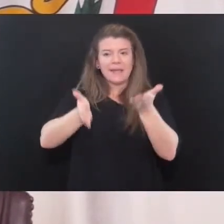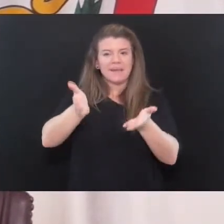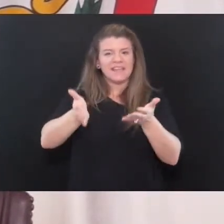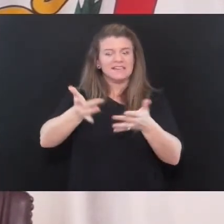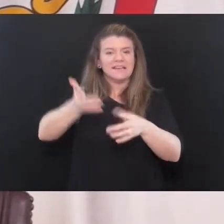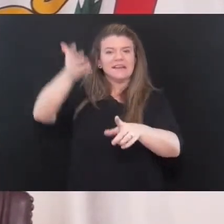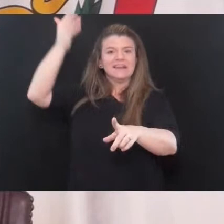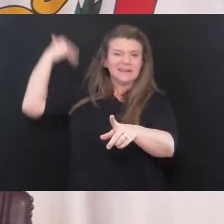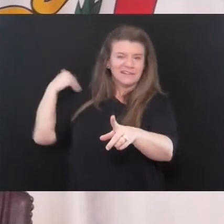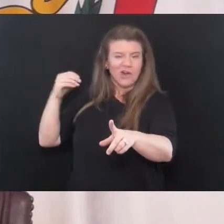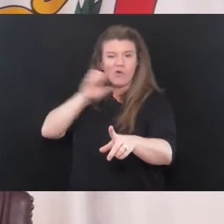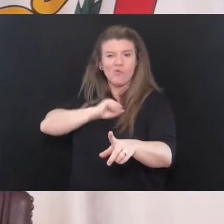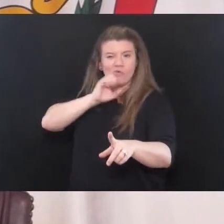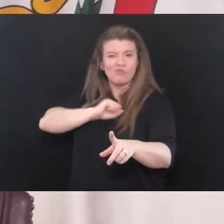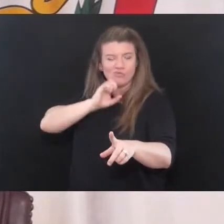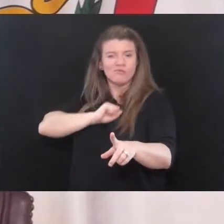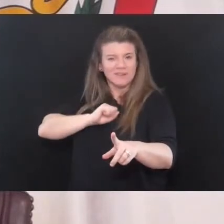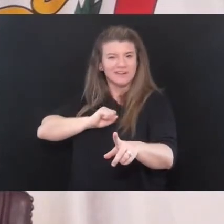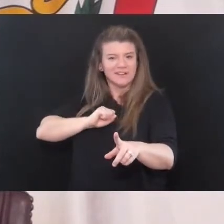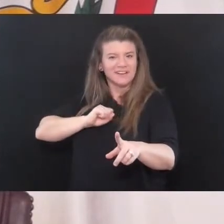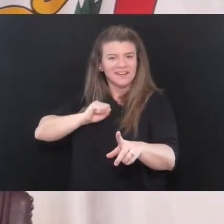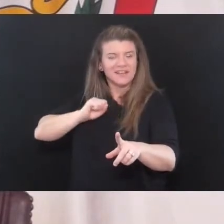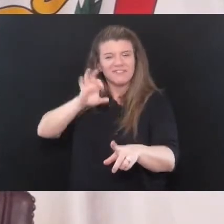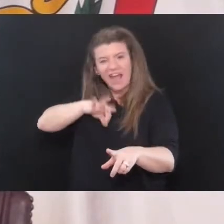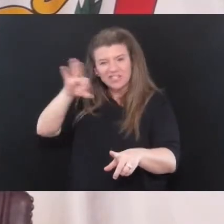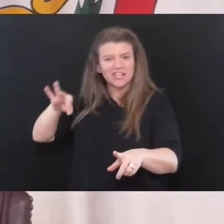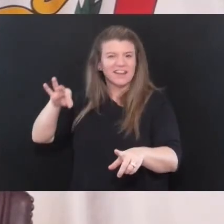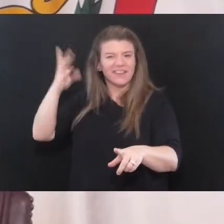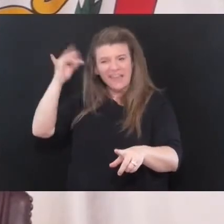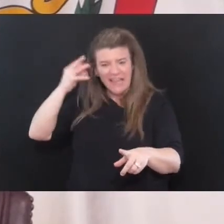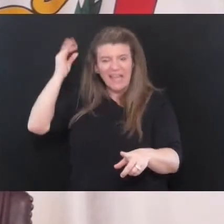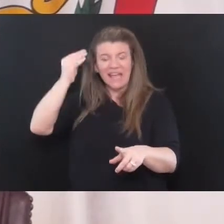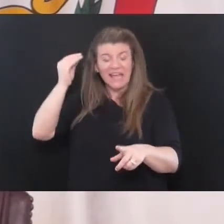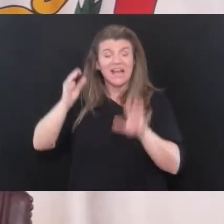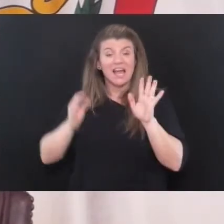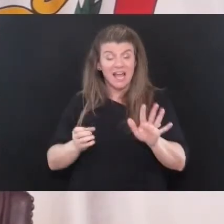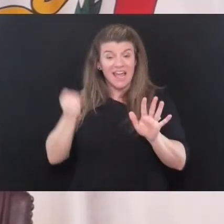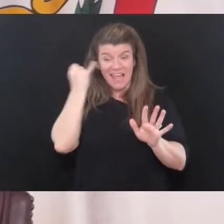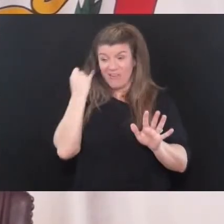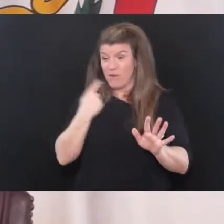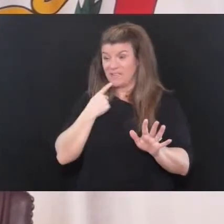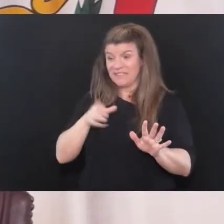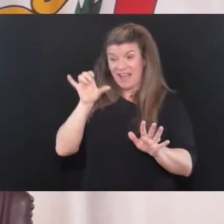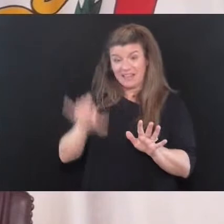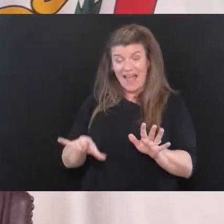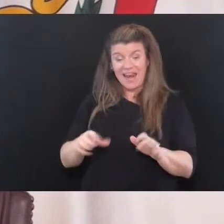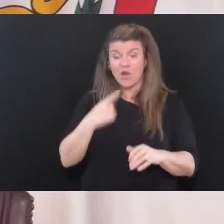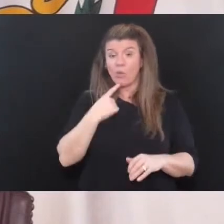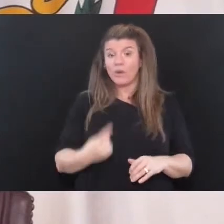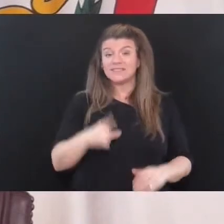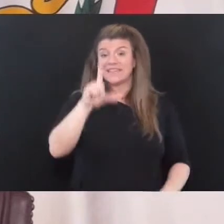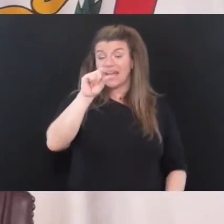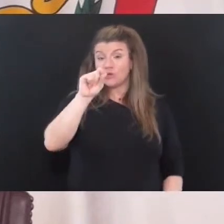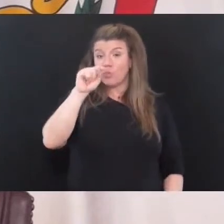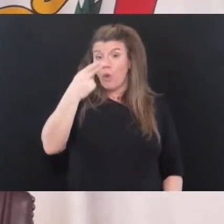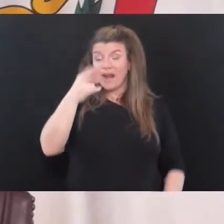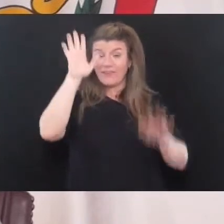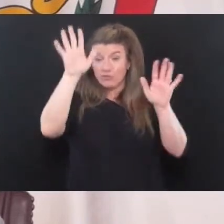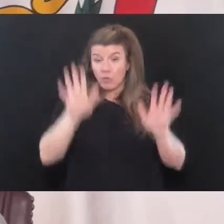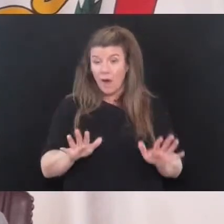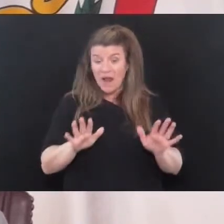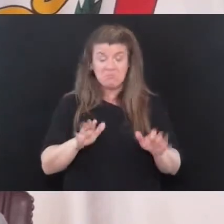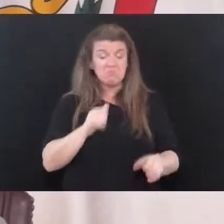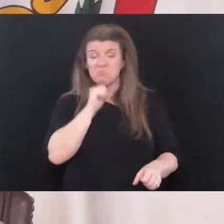lot of ways. Now, if we say just that and we say 20th is great but not